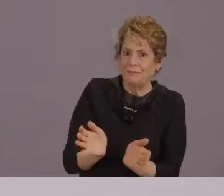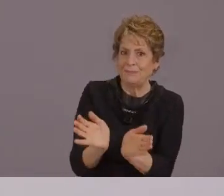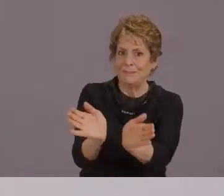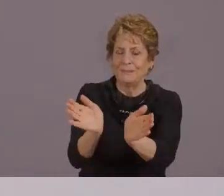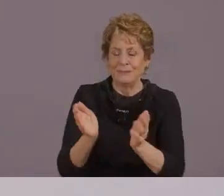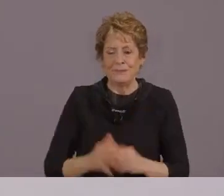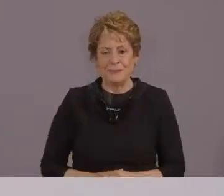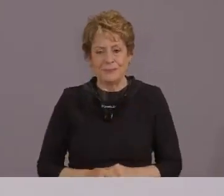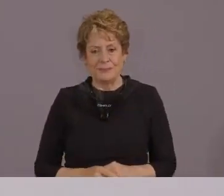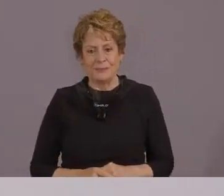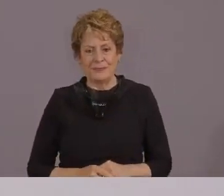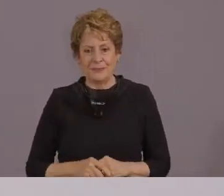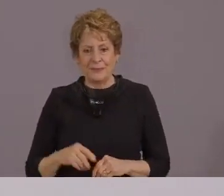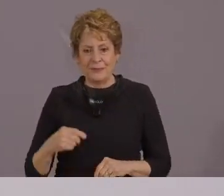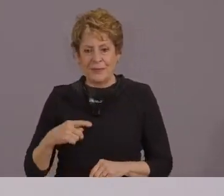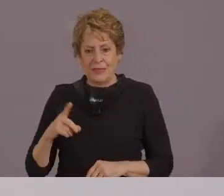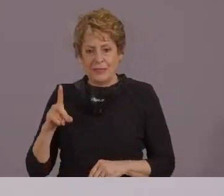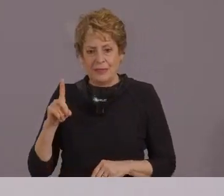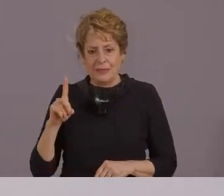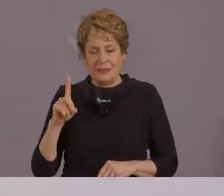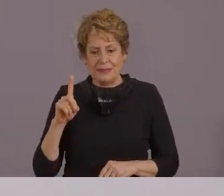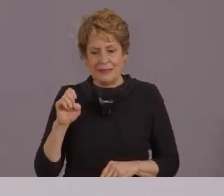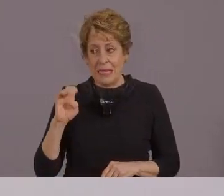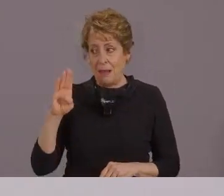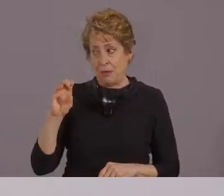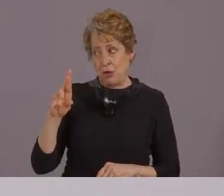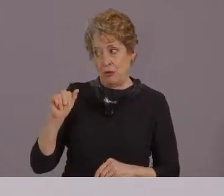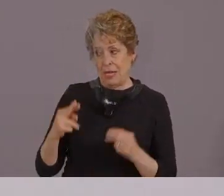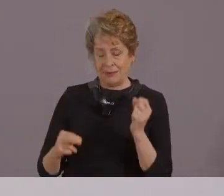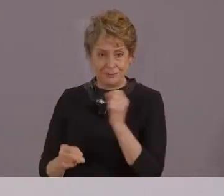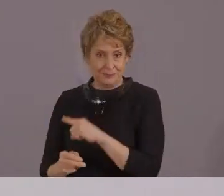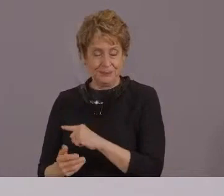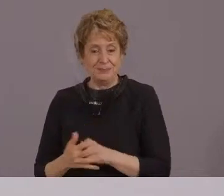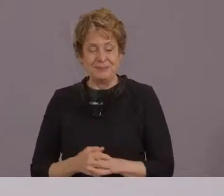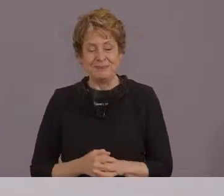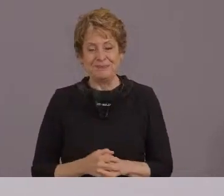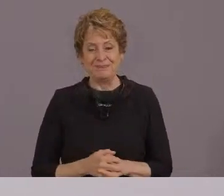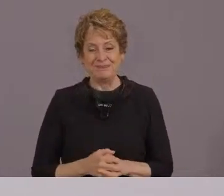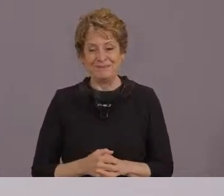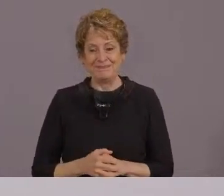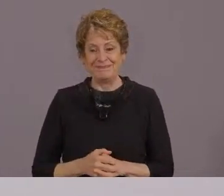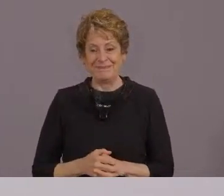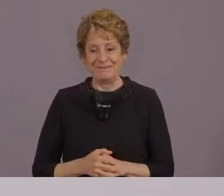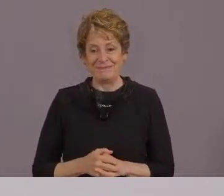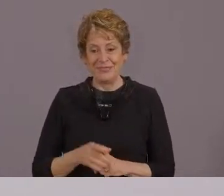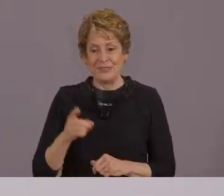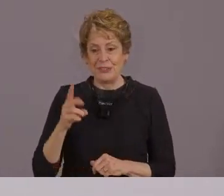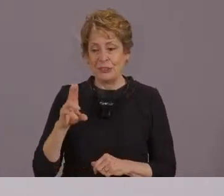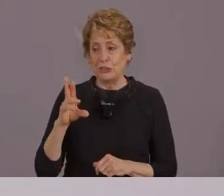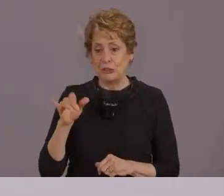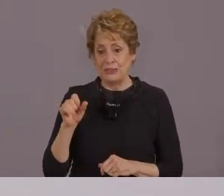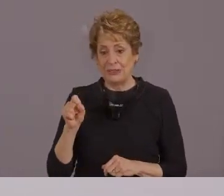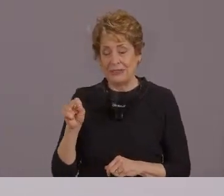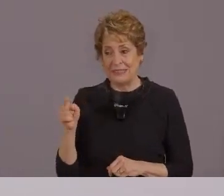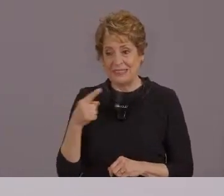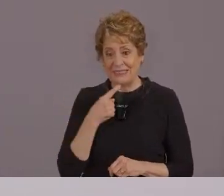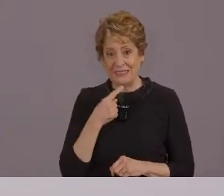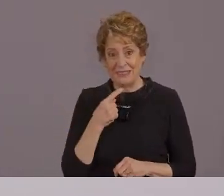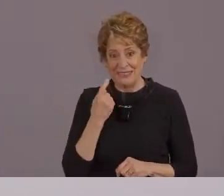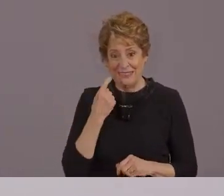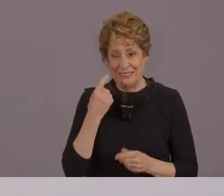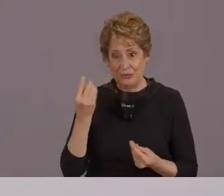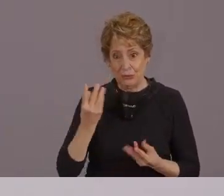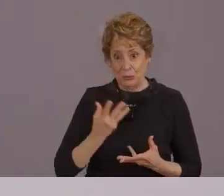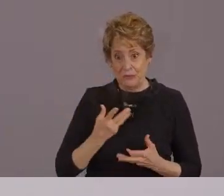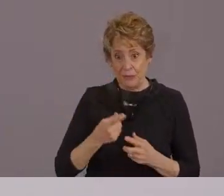There I am. Oh, there Hello. You are. Hi. Dr. Chris. We just heard back from Pima County, and they tell us that they've